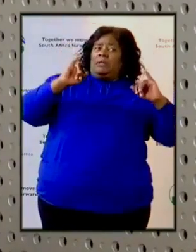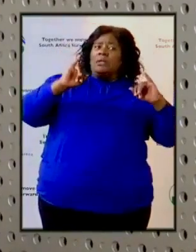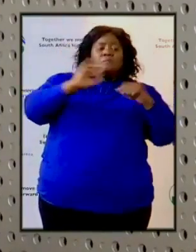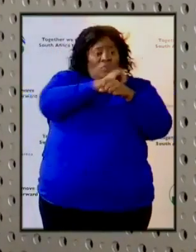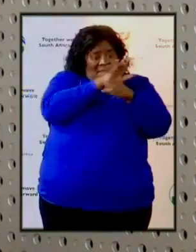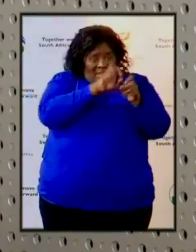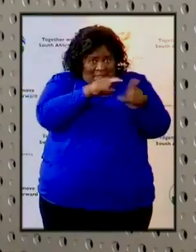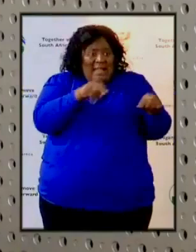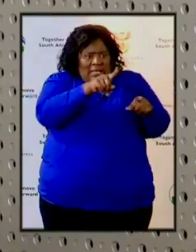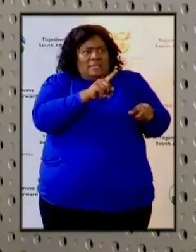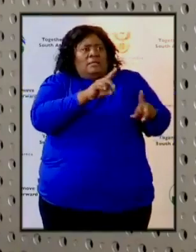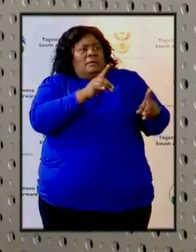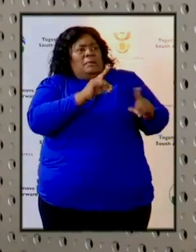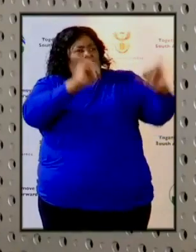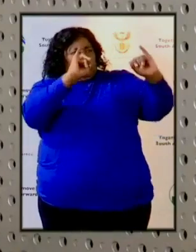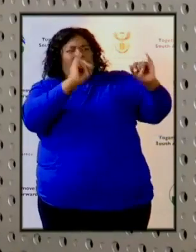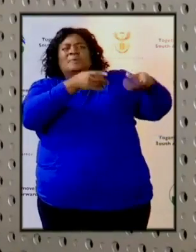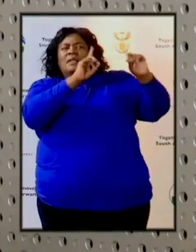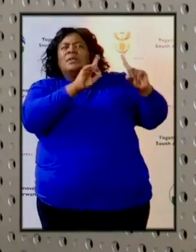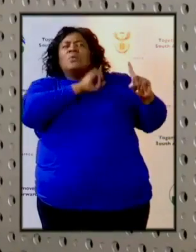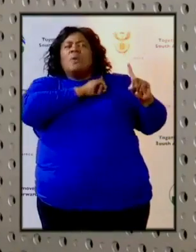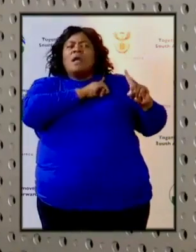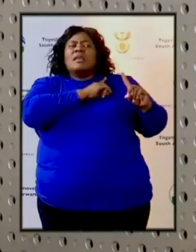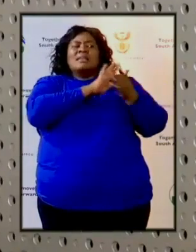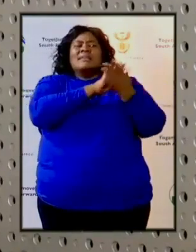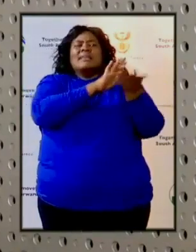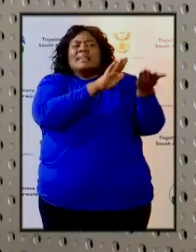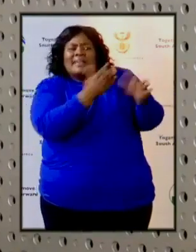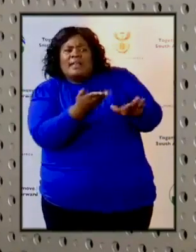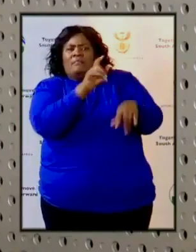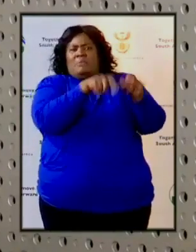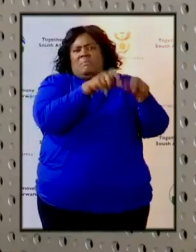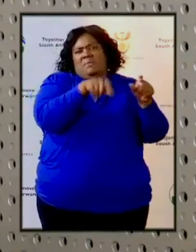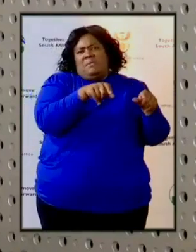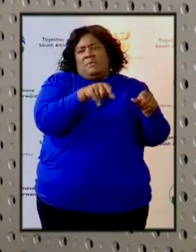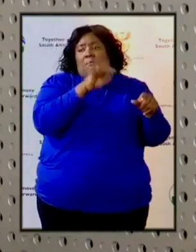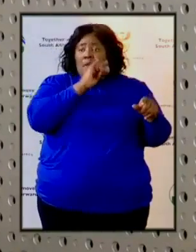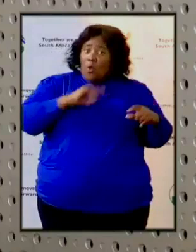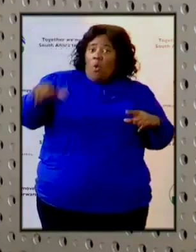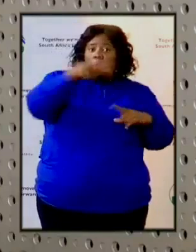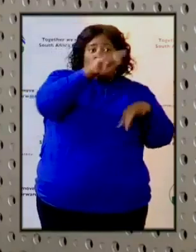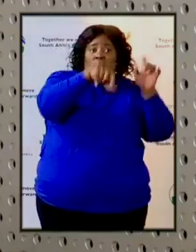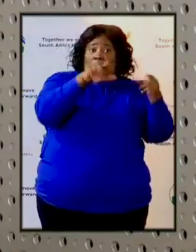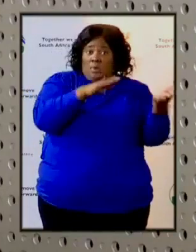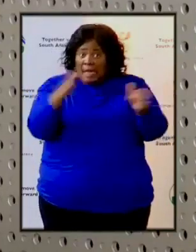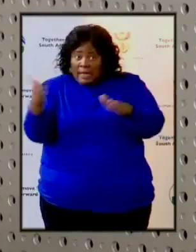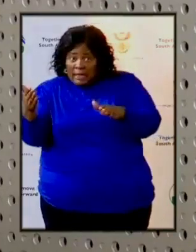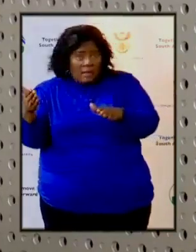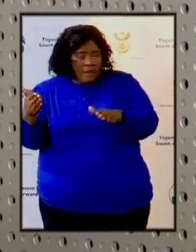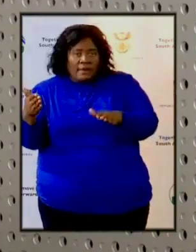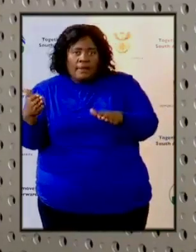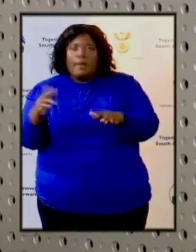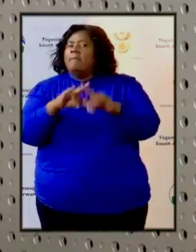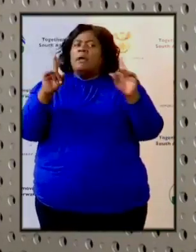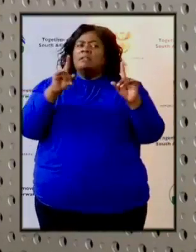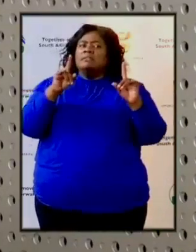it affects people, it kills people. Even if it doesn't kill everyone, but can you imagine what is